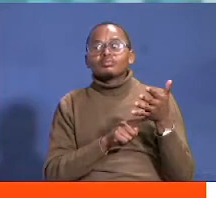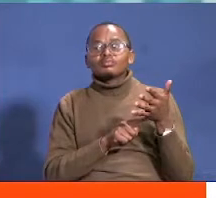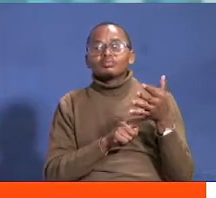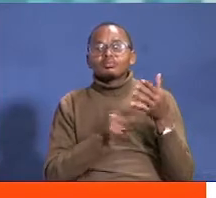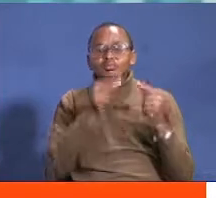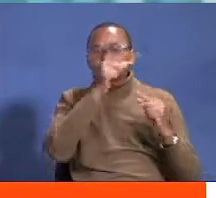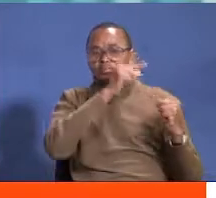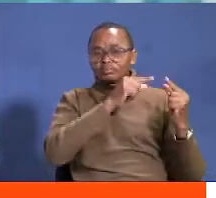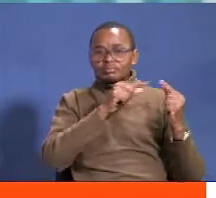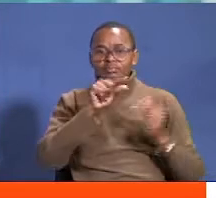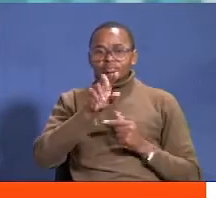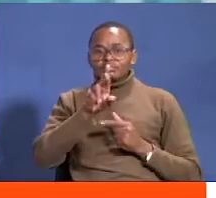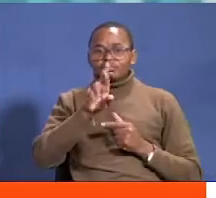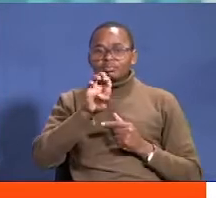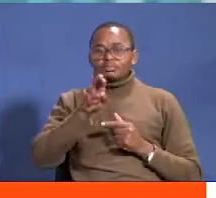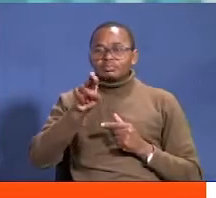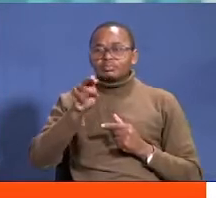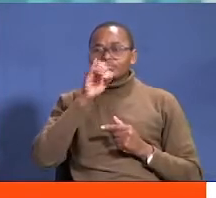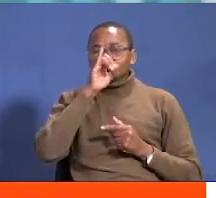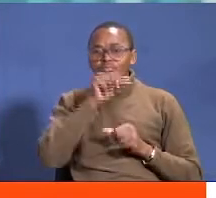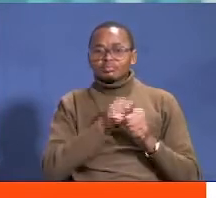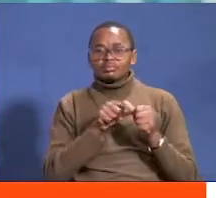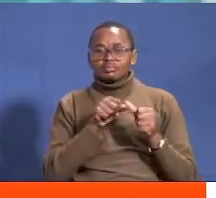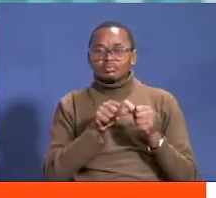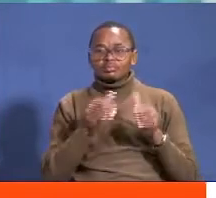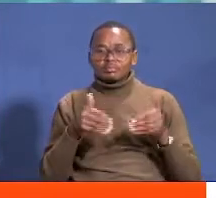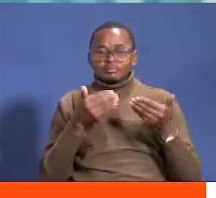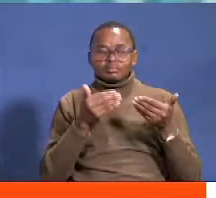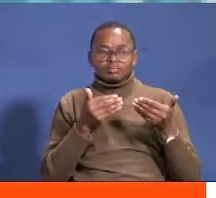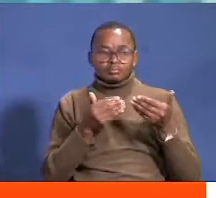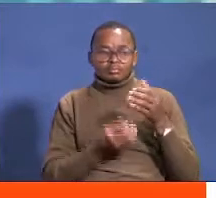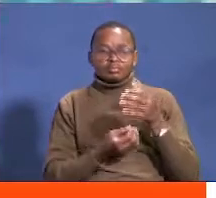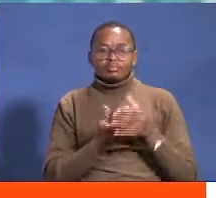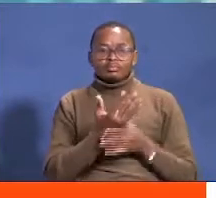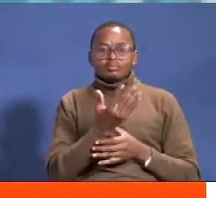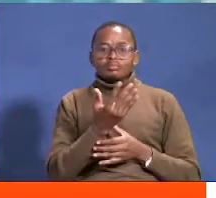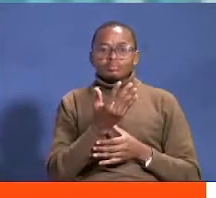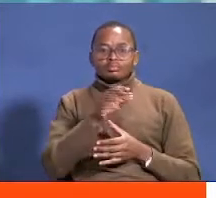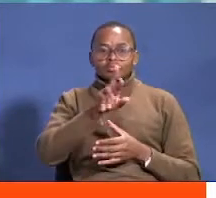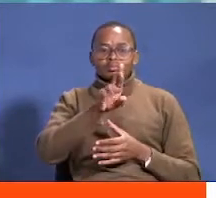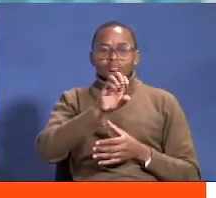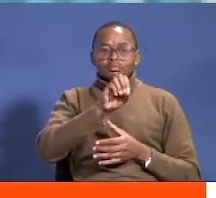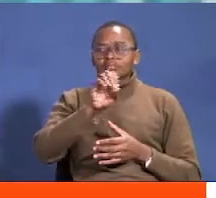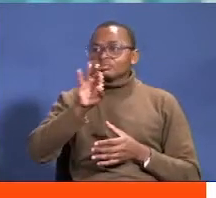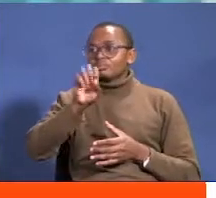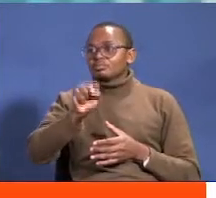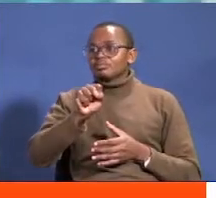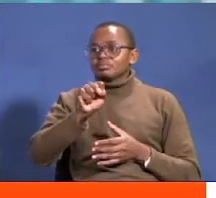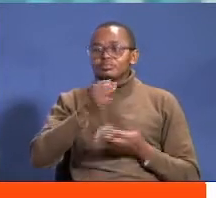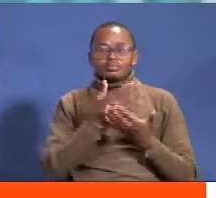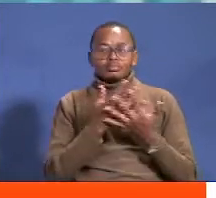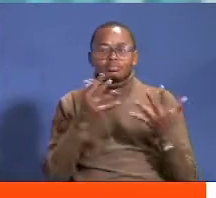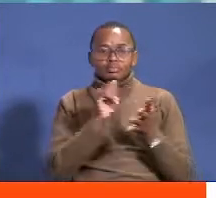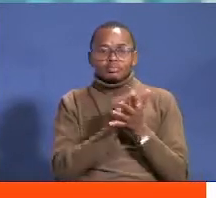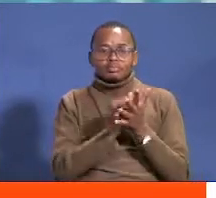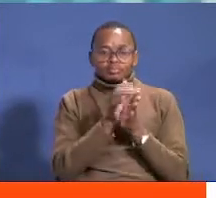green roofing. Green roofing is about enabling people to grow crops on their roofs. Right. That is something that